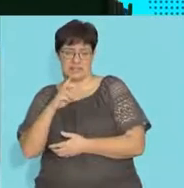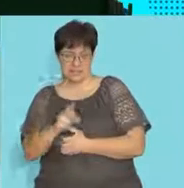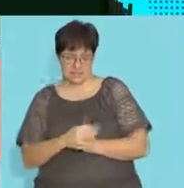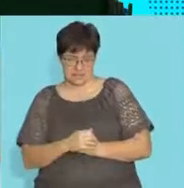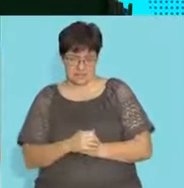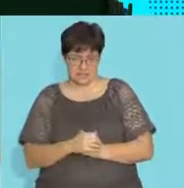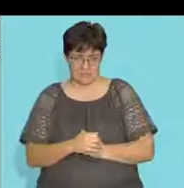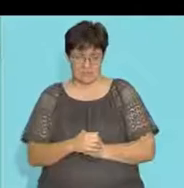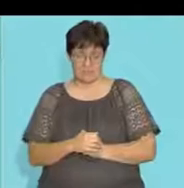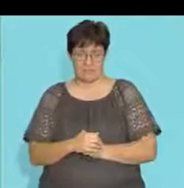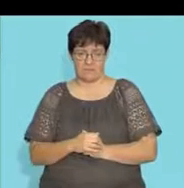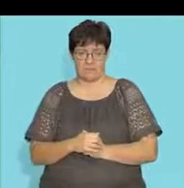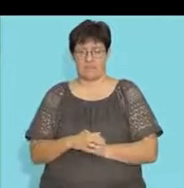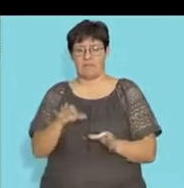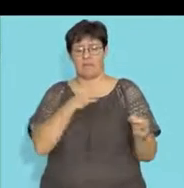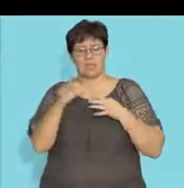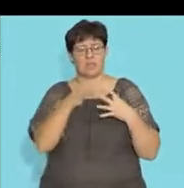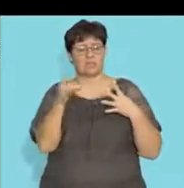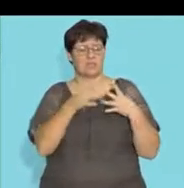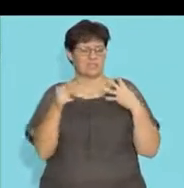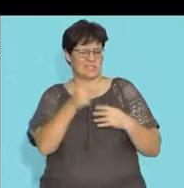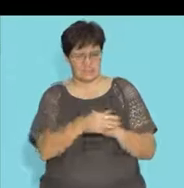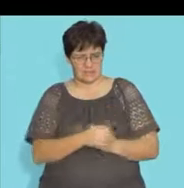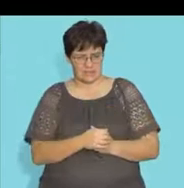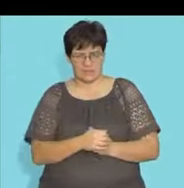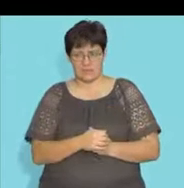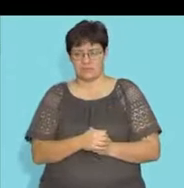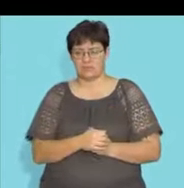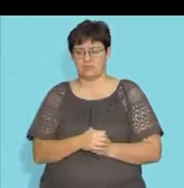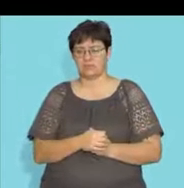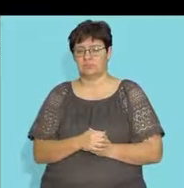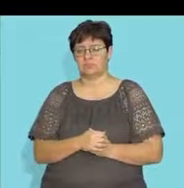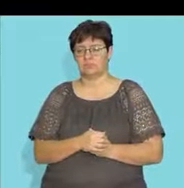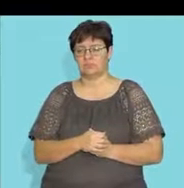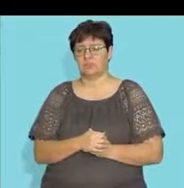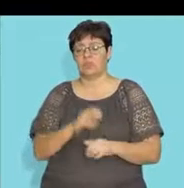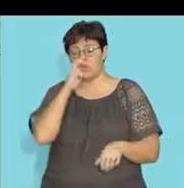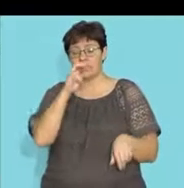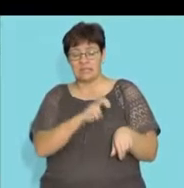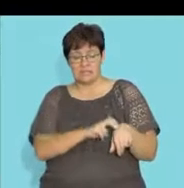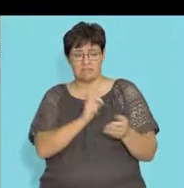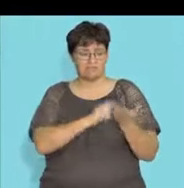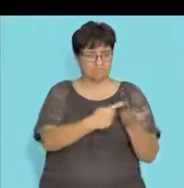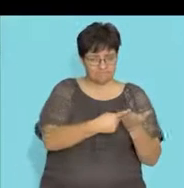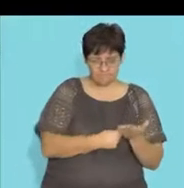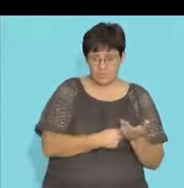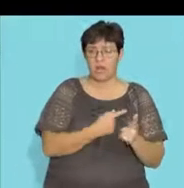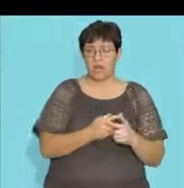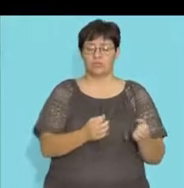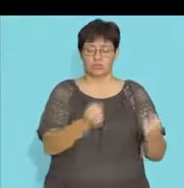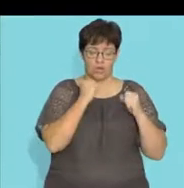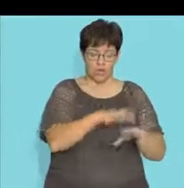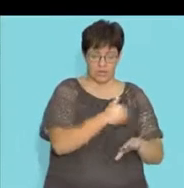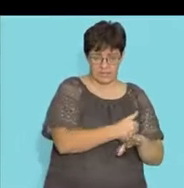acid. Right. Explain your choice of that indicator, as I said. So you need to talk about the fact that